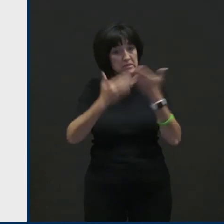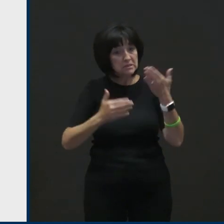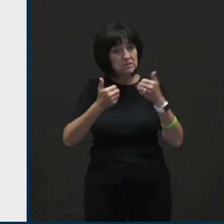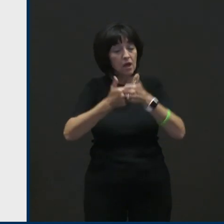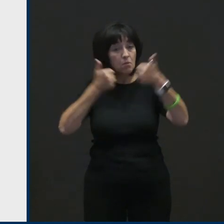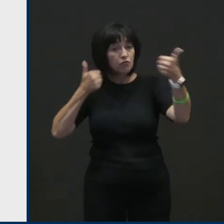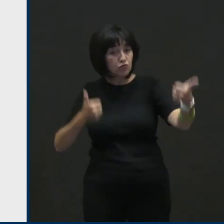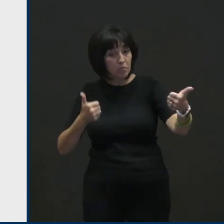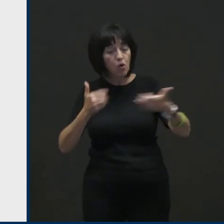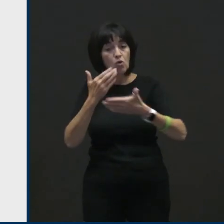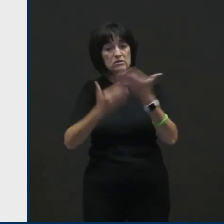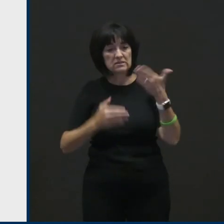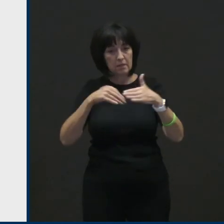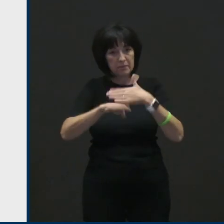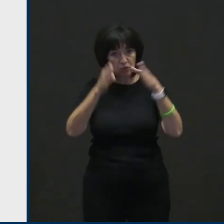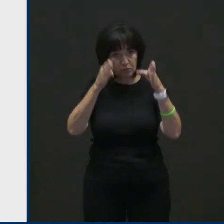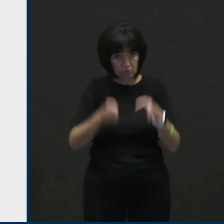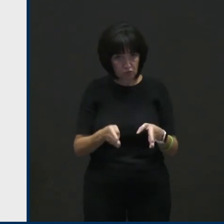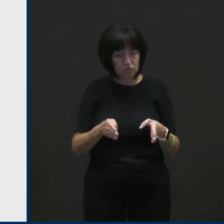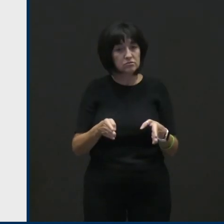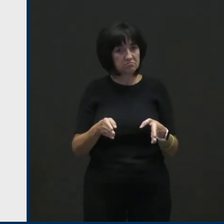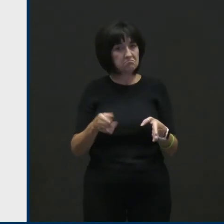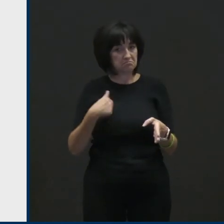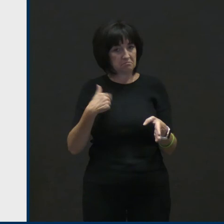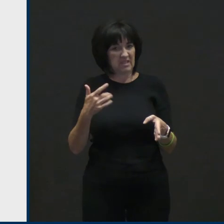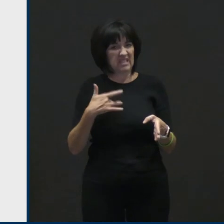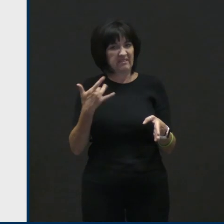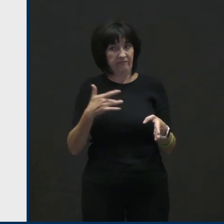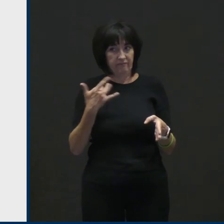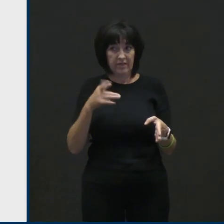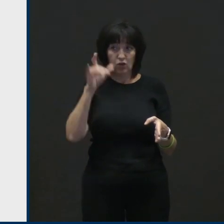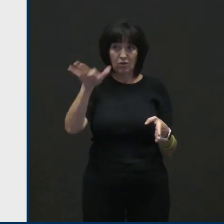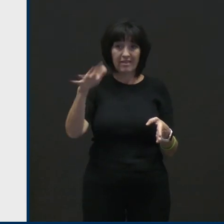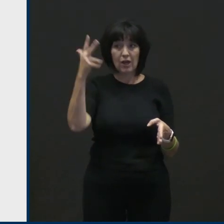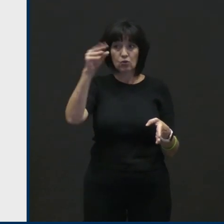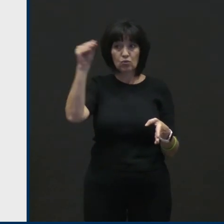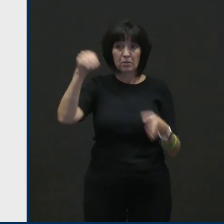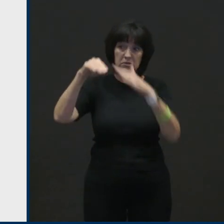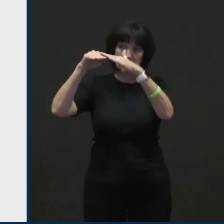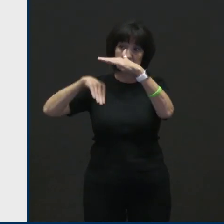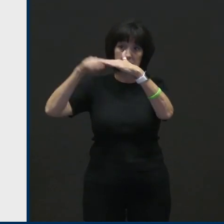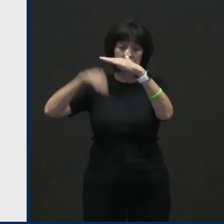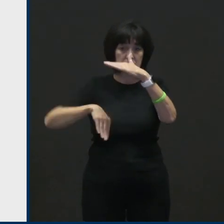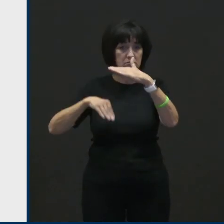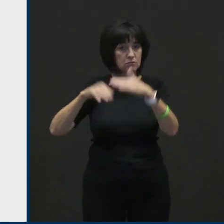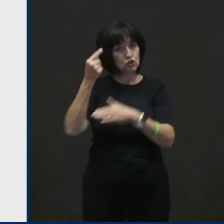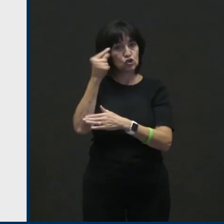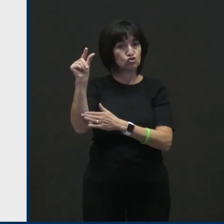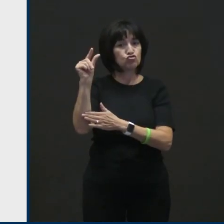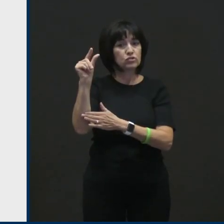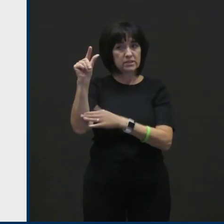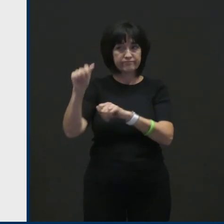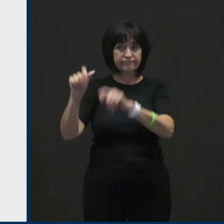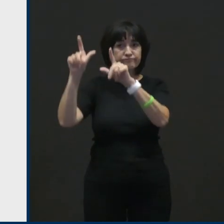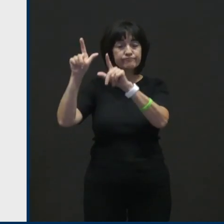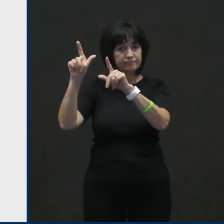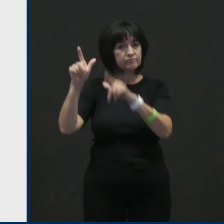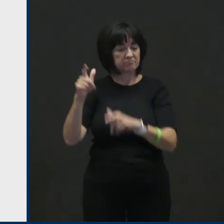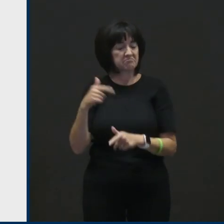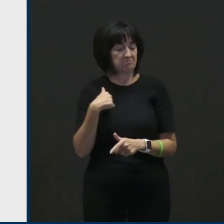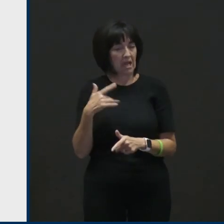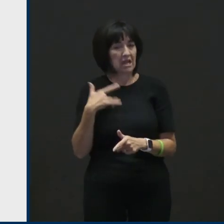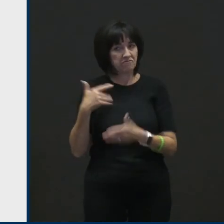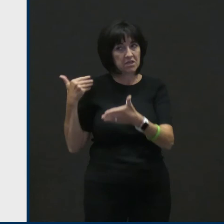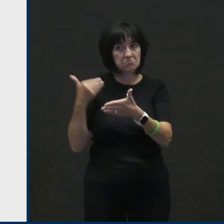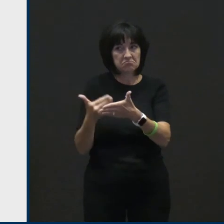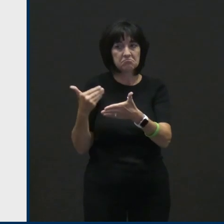we're going to get healthier. We're going to get to that 3% green light stage, and we're going to continue to move children